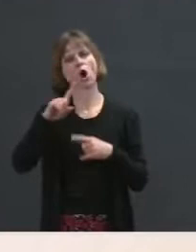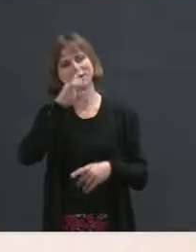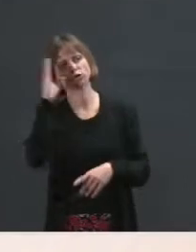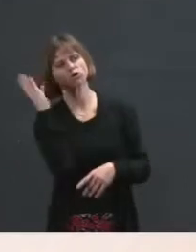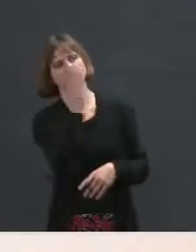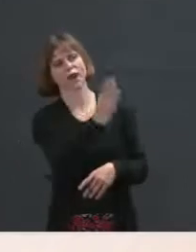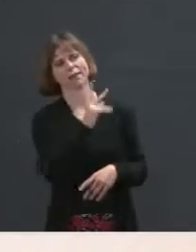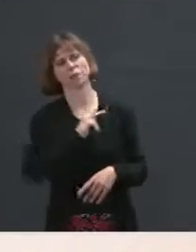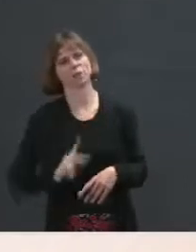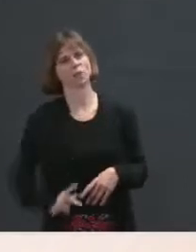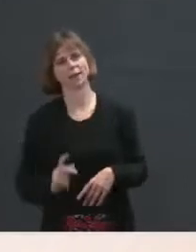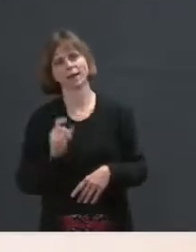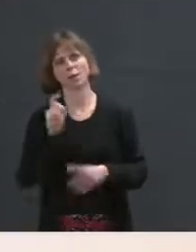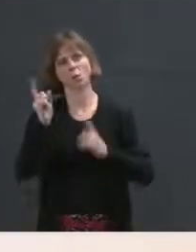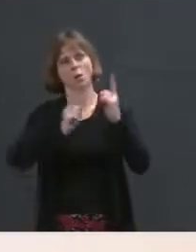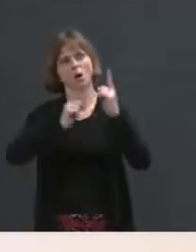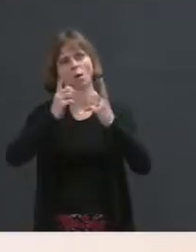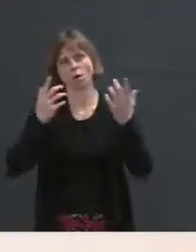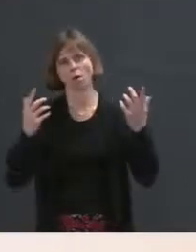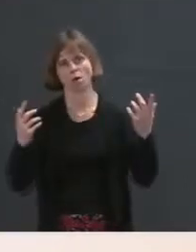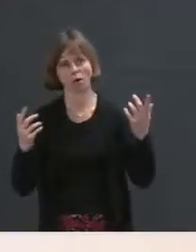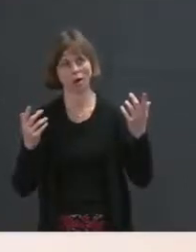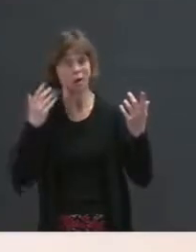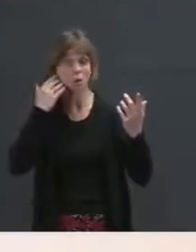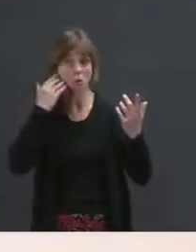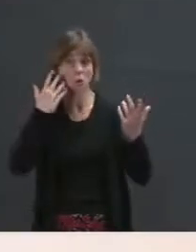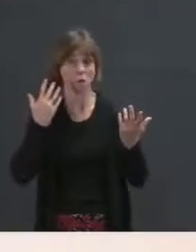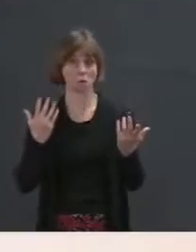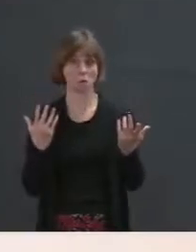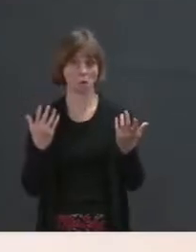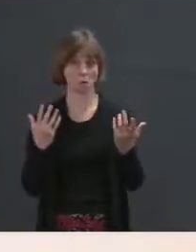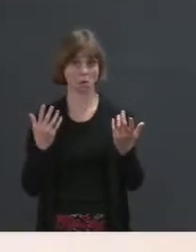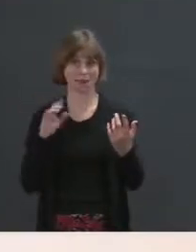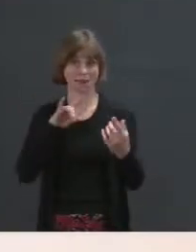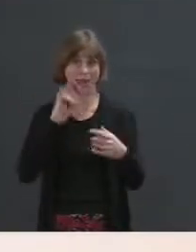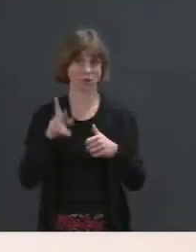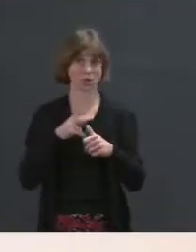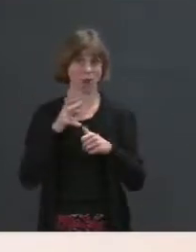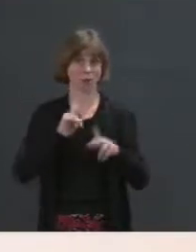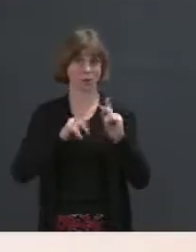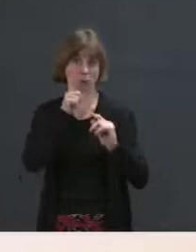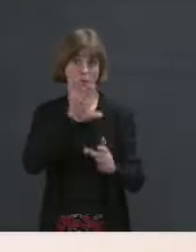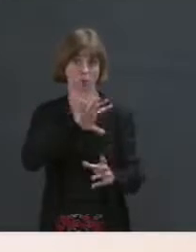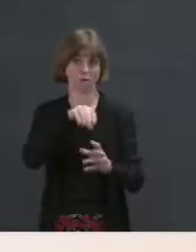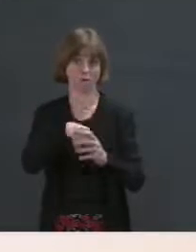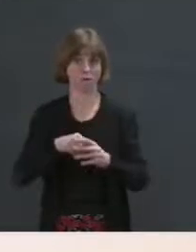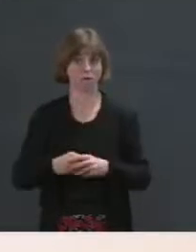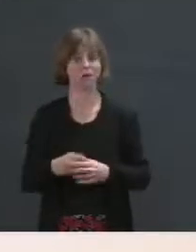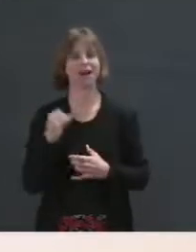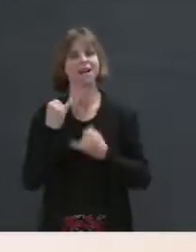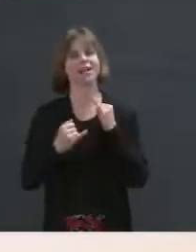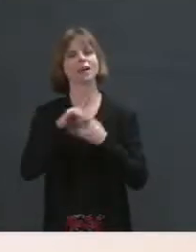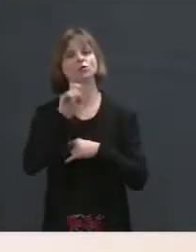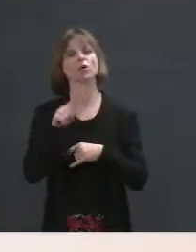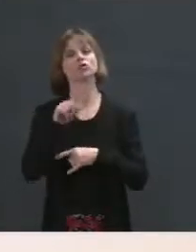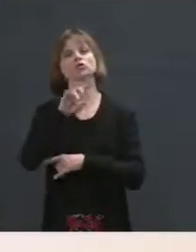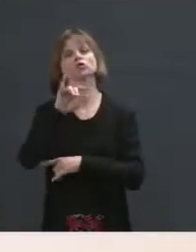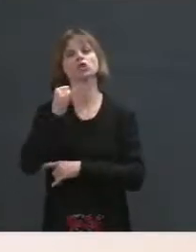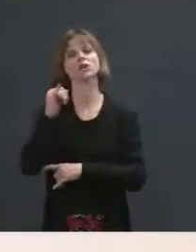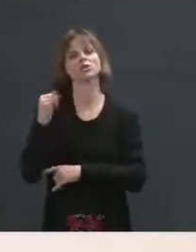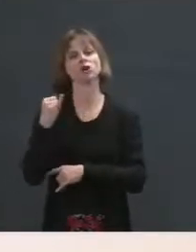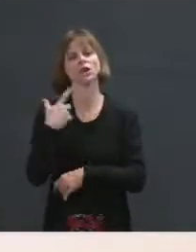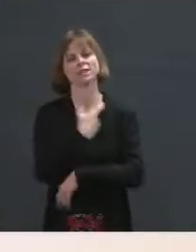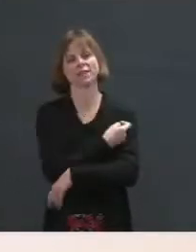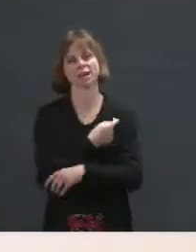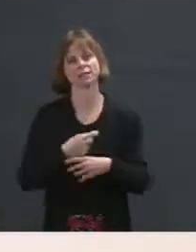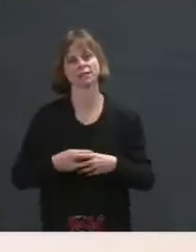a one-on-one call, or a call, of course, those would be the primary participants. Okay, my last question is on the Johnson & Johnson vaccine as it's